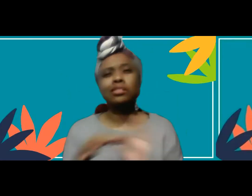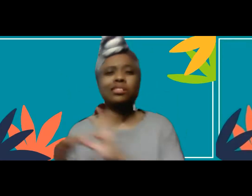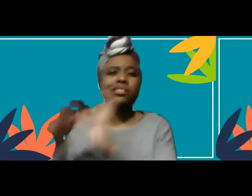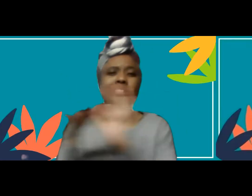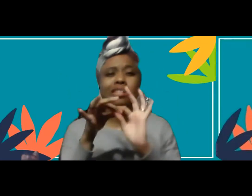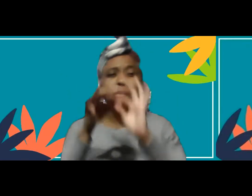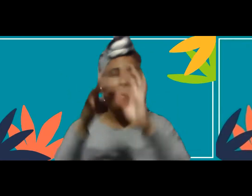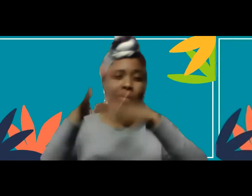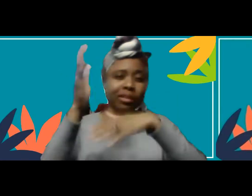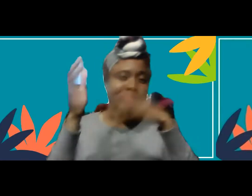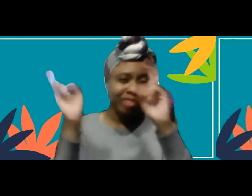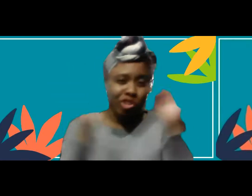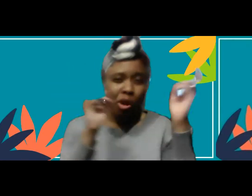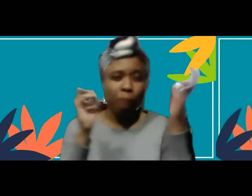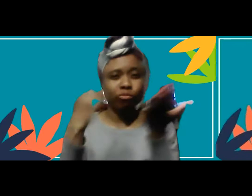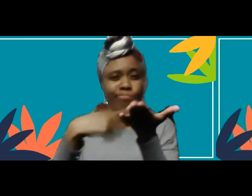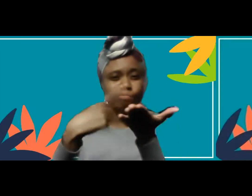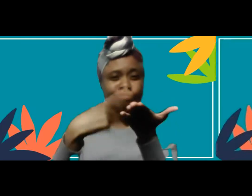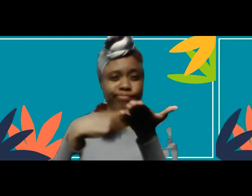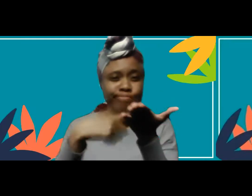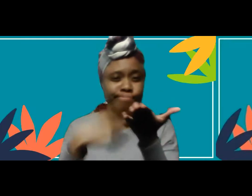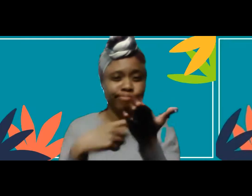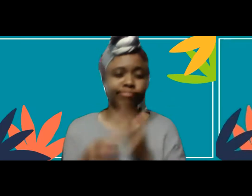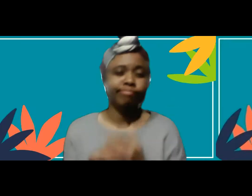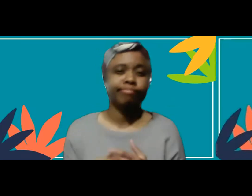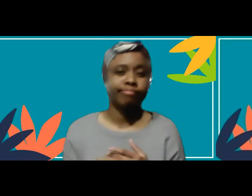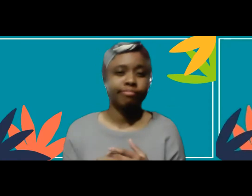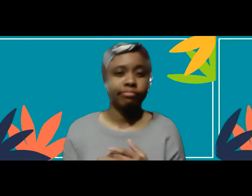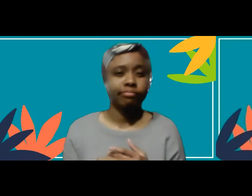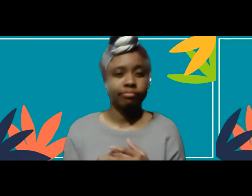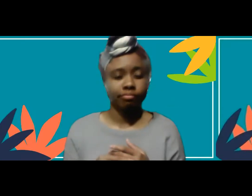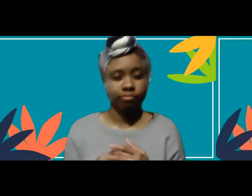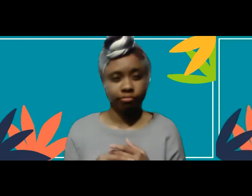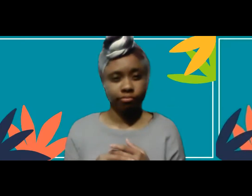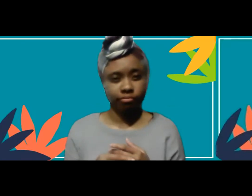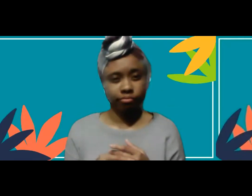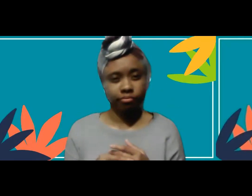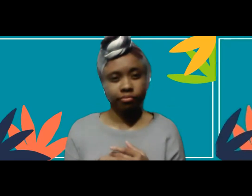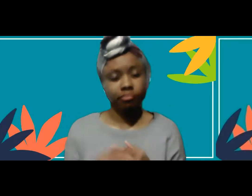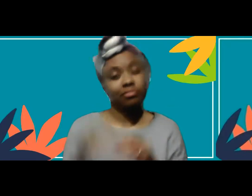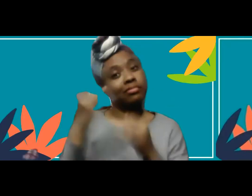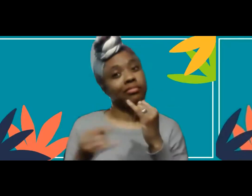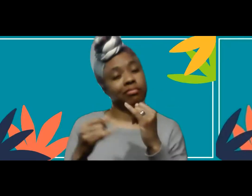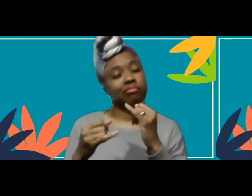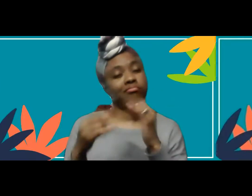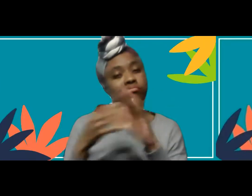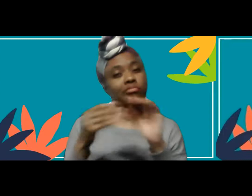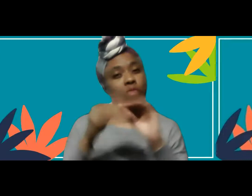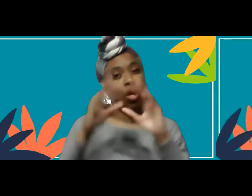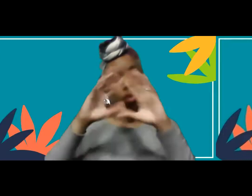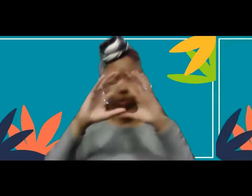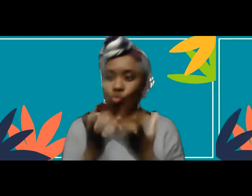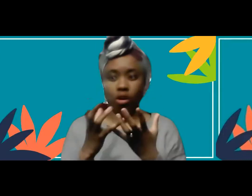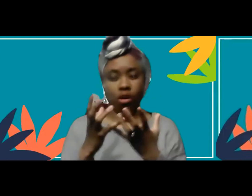about. And so the last thing I want to say about the worldview and this economy